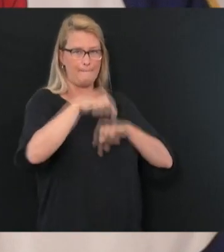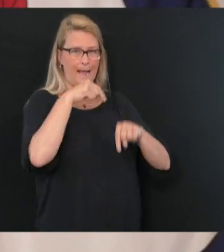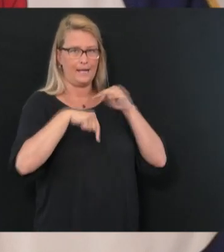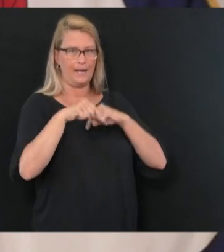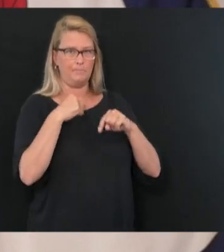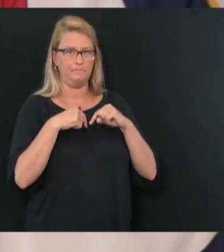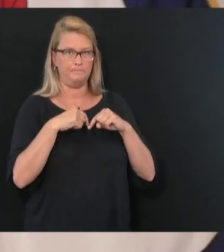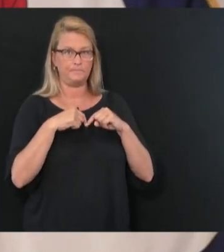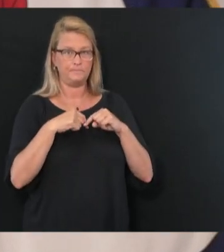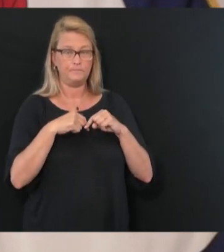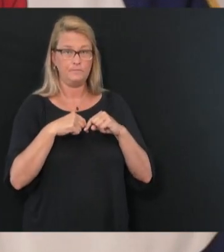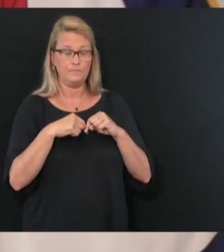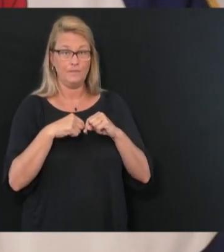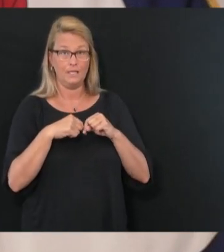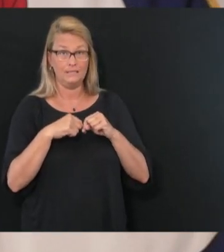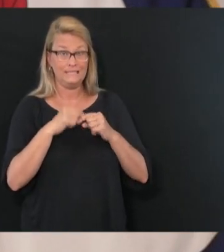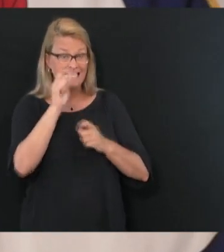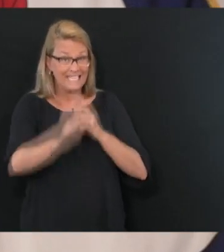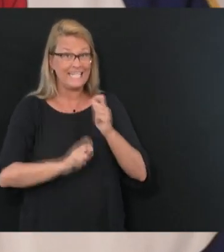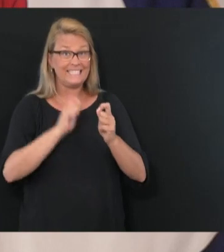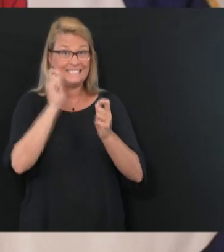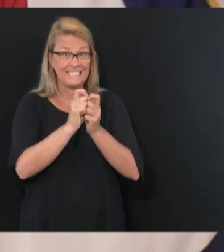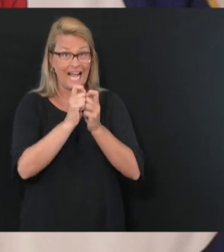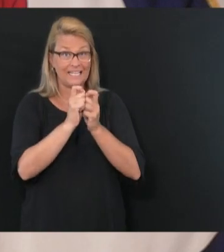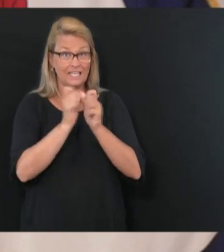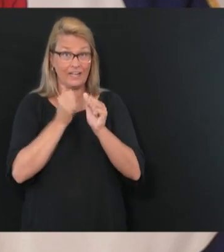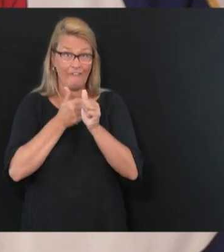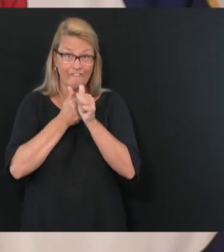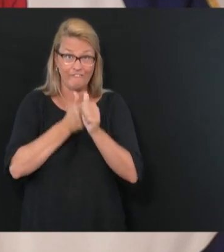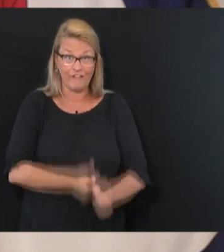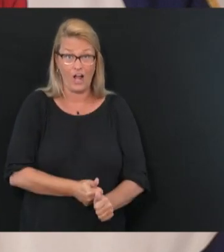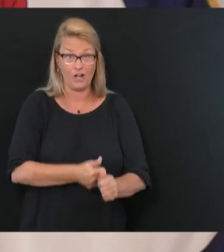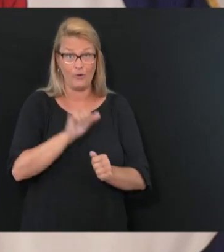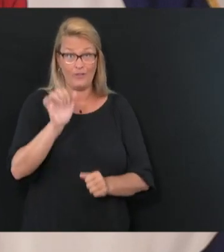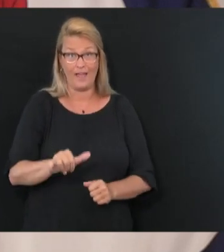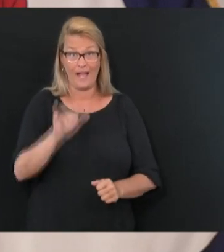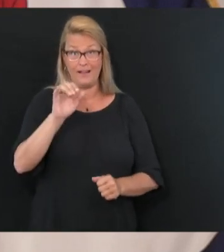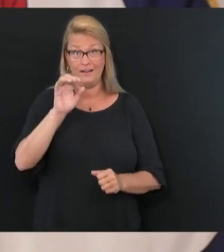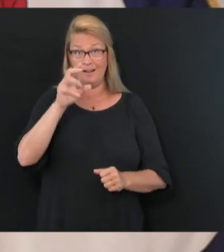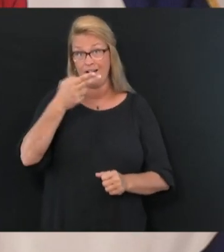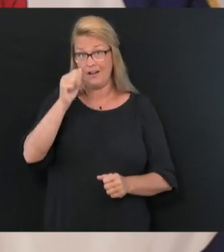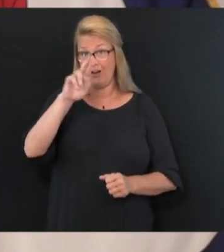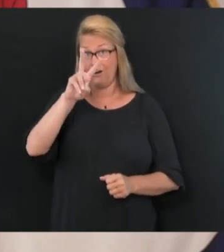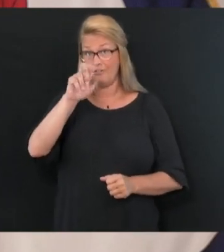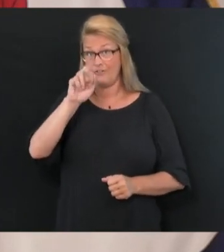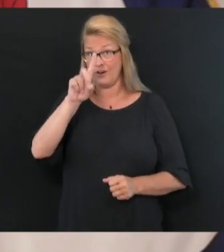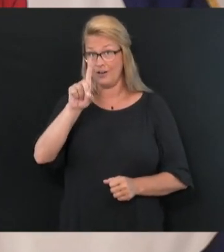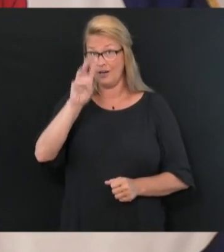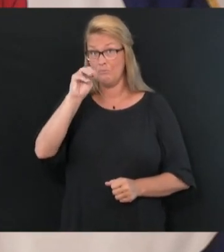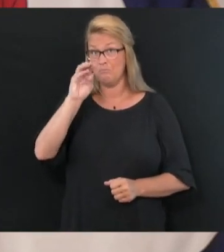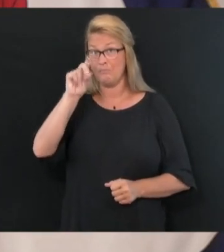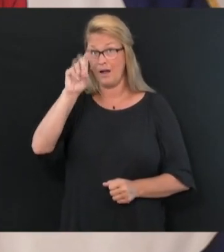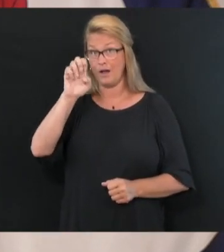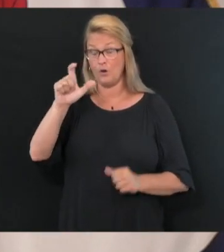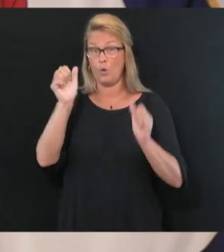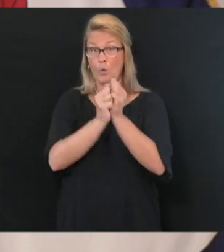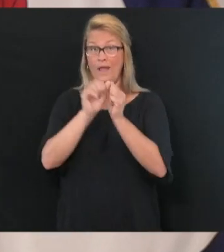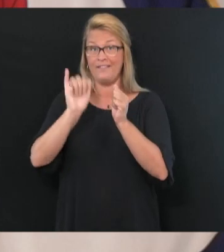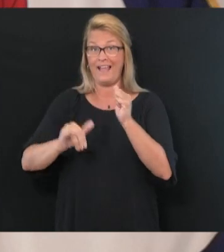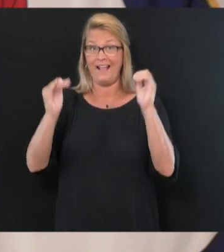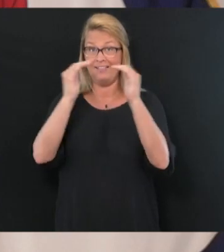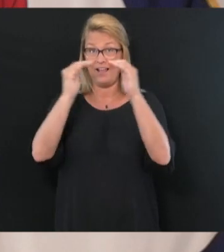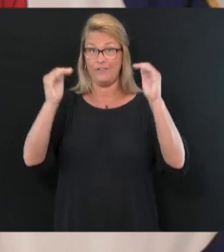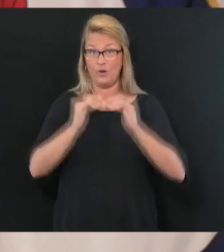we're going to go right exactly with the Harvard model on every level that we go through except